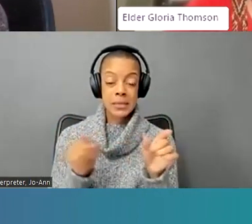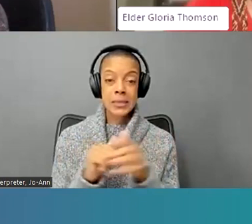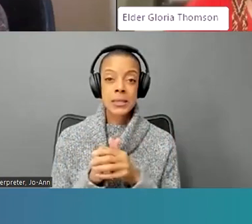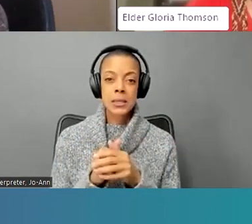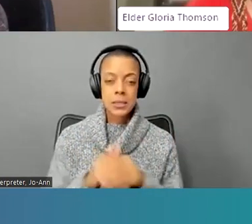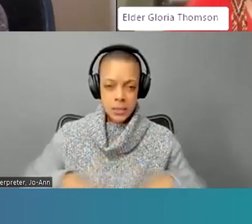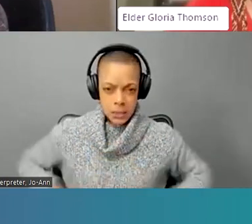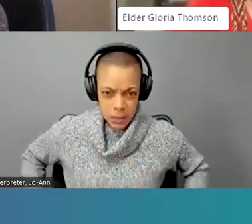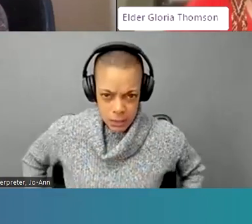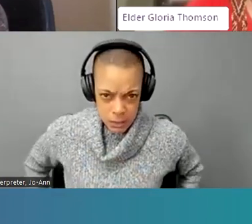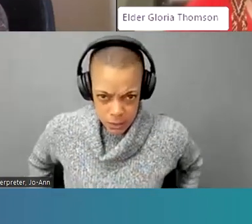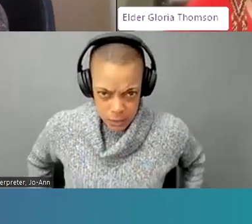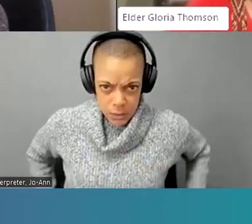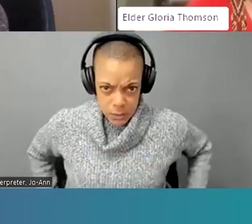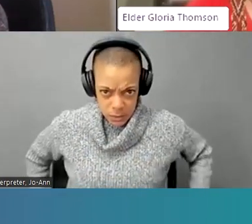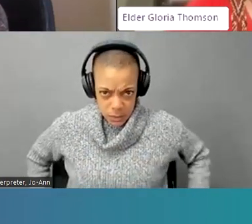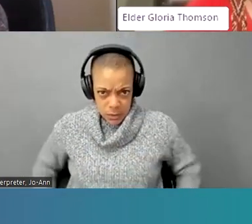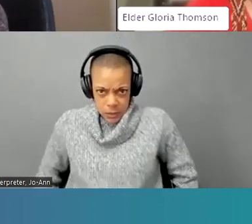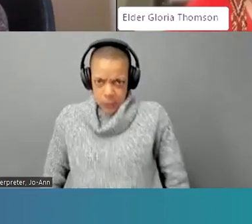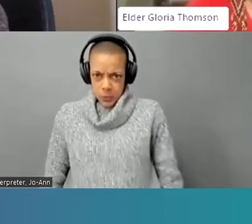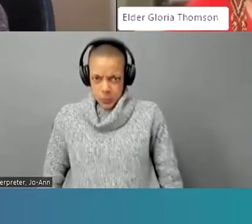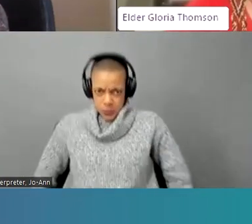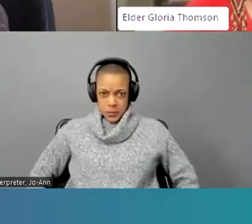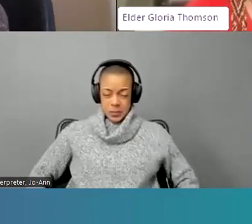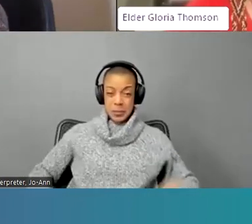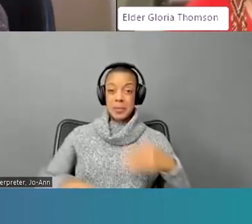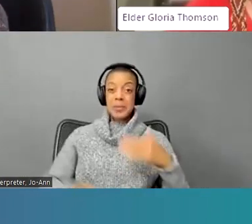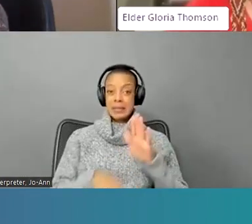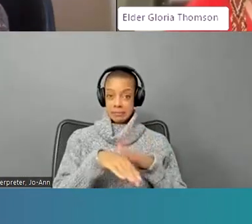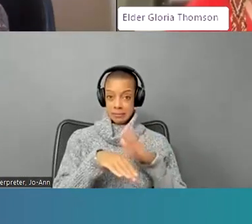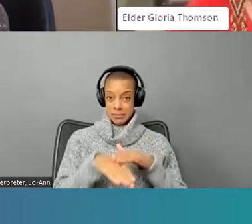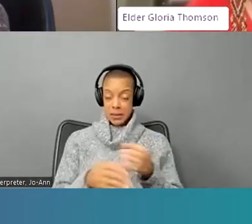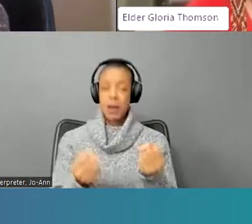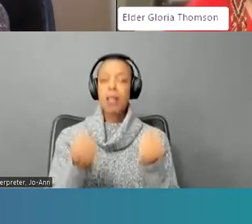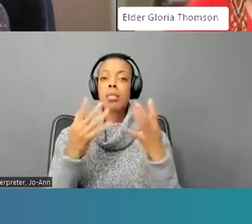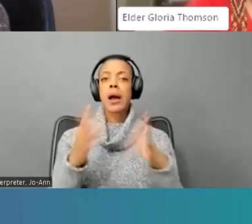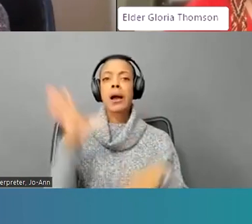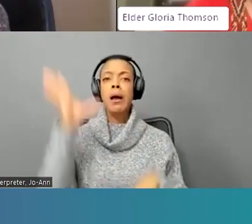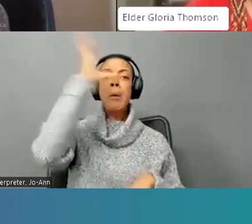There's a lot of assumption. Like when you approach